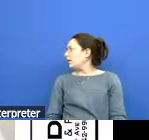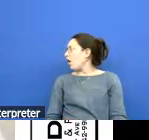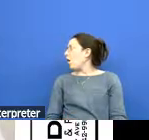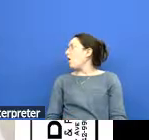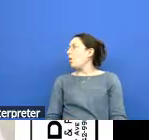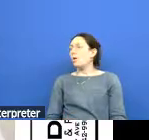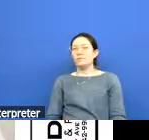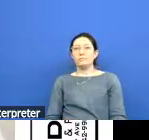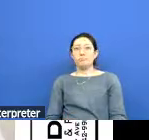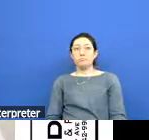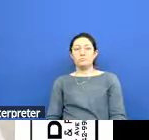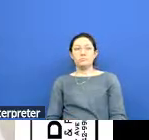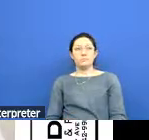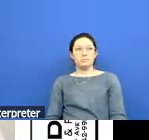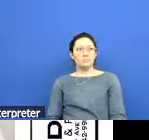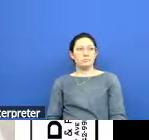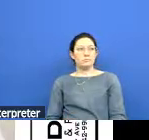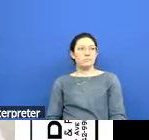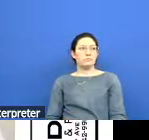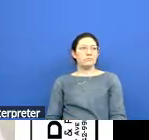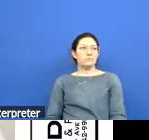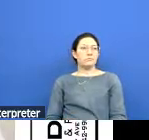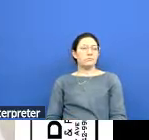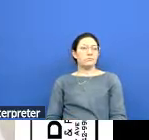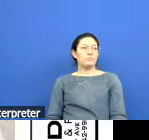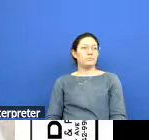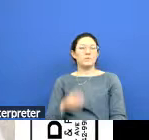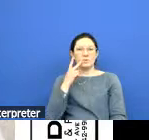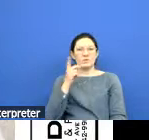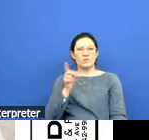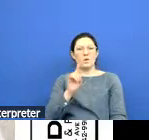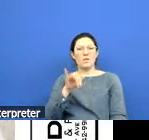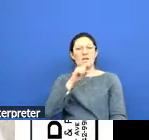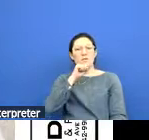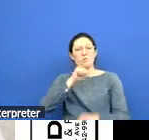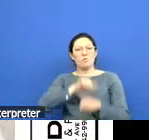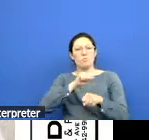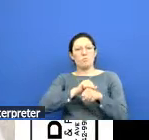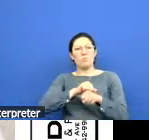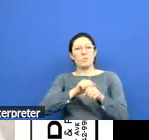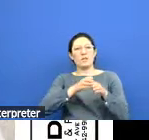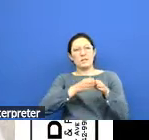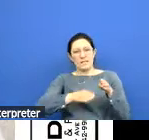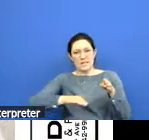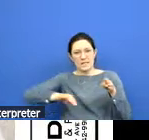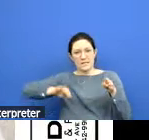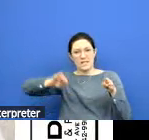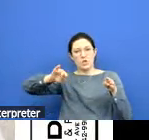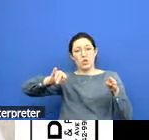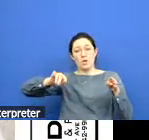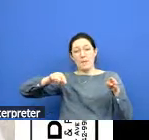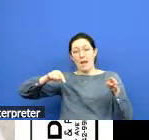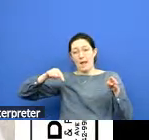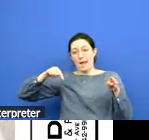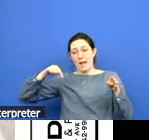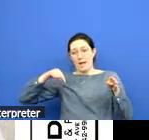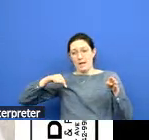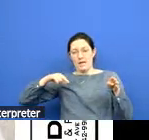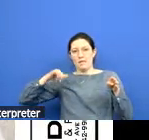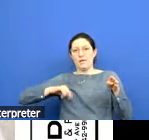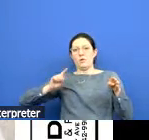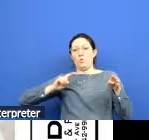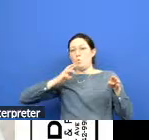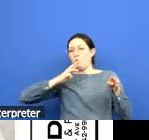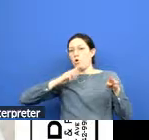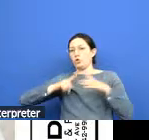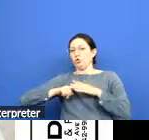from where the cement ditch is, where this property here. That's where the water